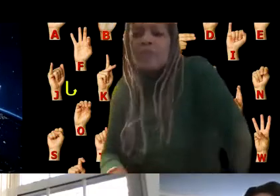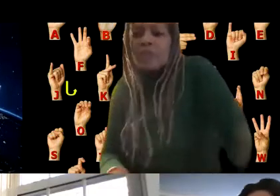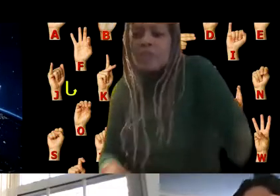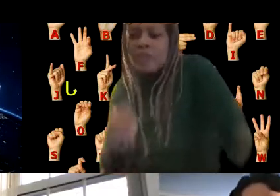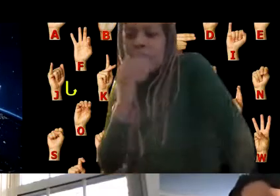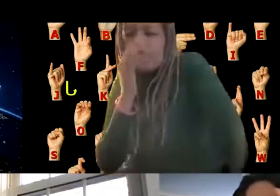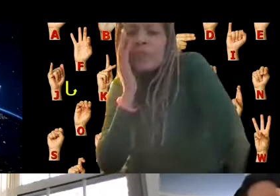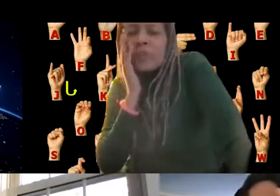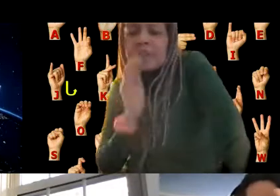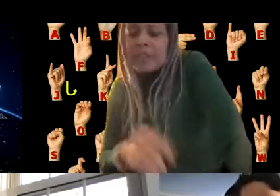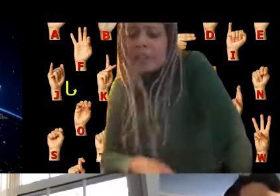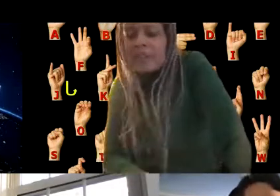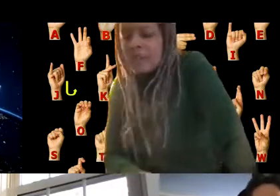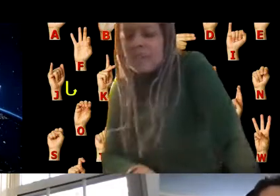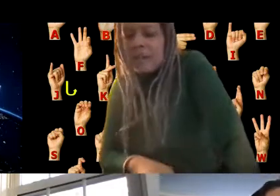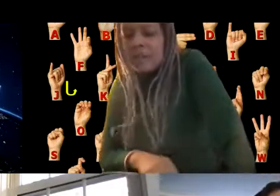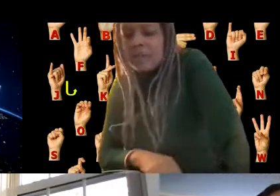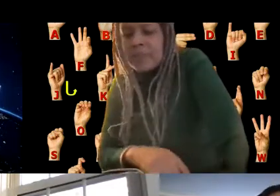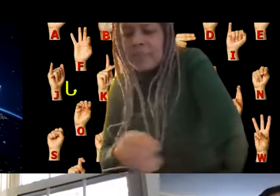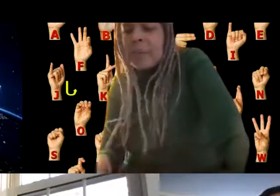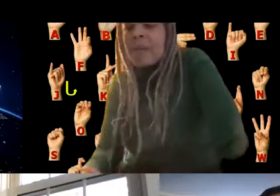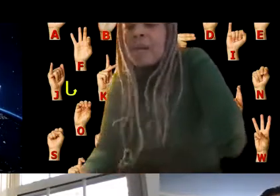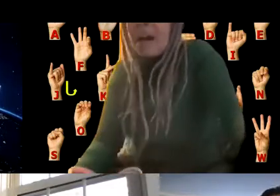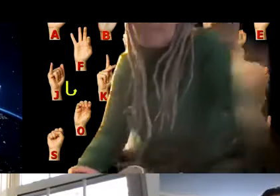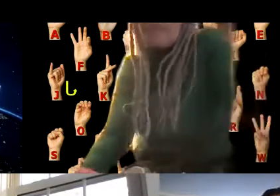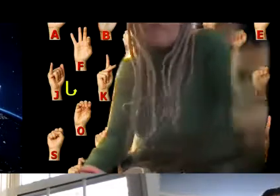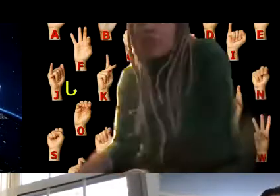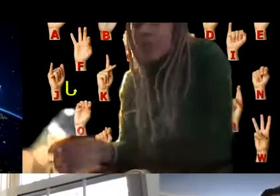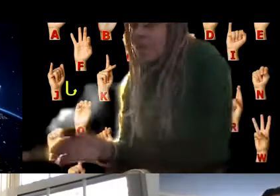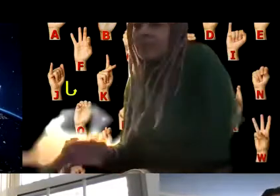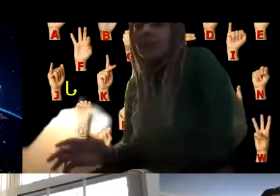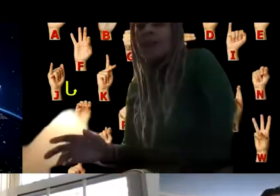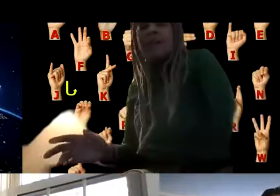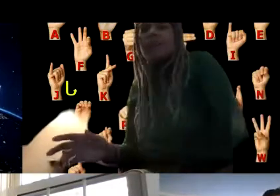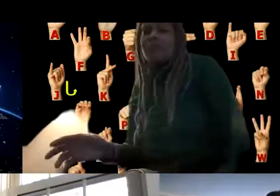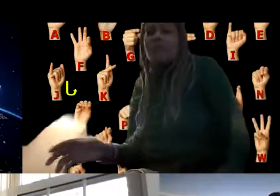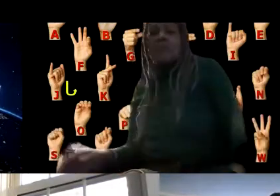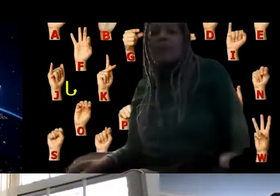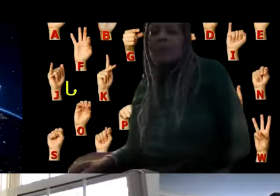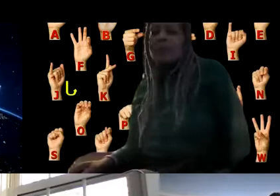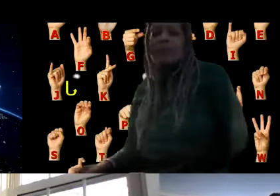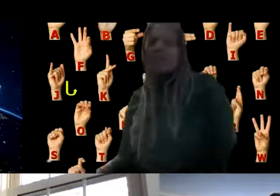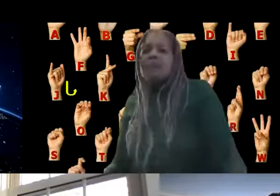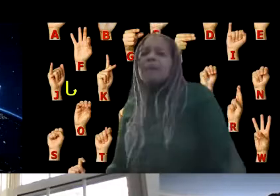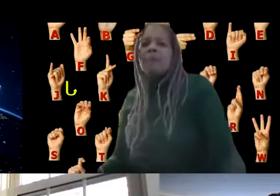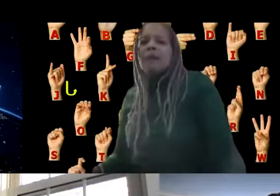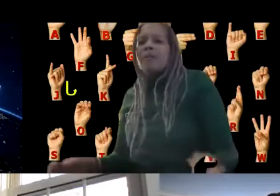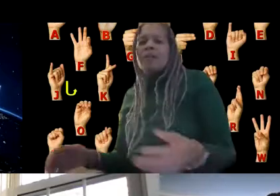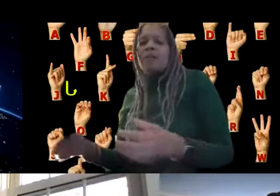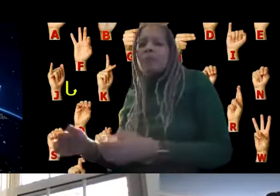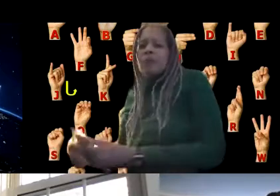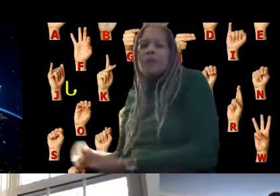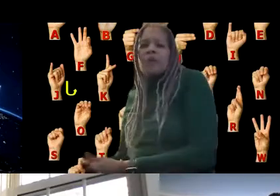Let me just interrupt you for 1 second, Dan. I know I hate to do that, but I mean, I think first of all, I don't want this to be literal. This is not